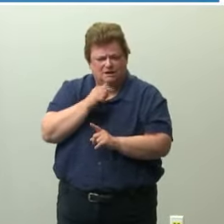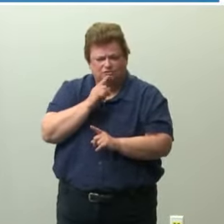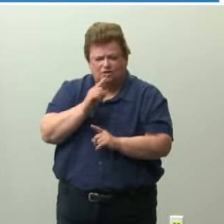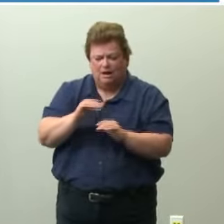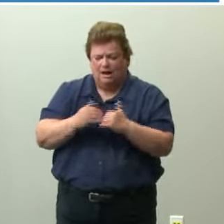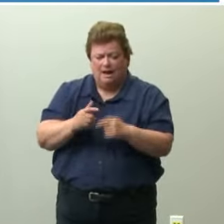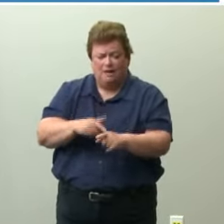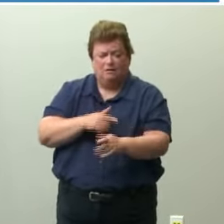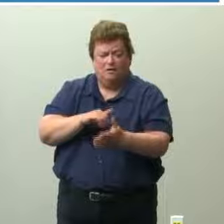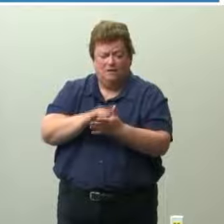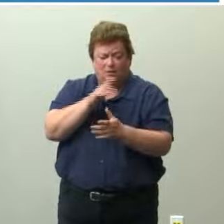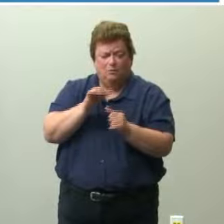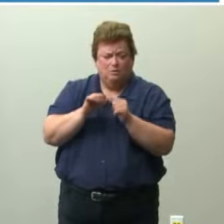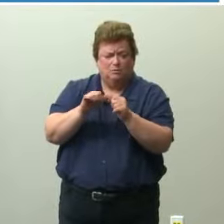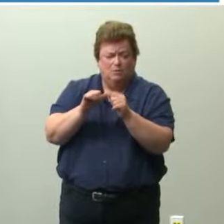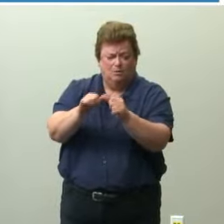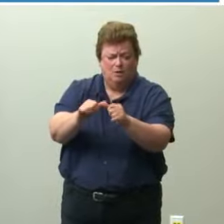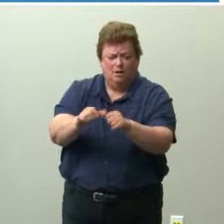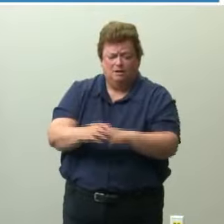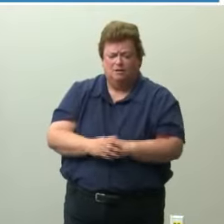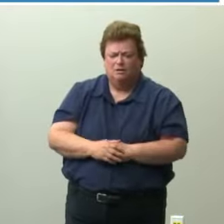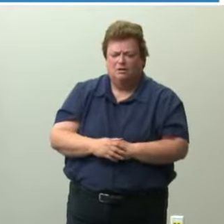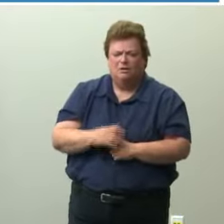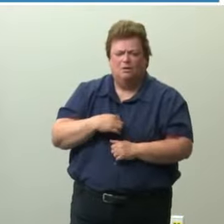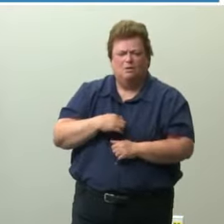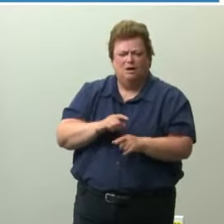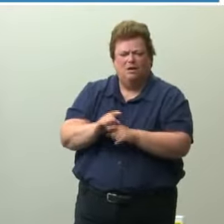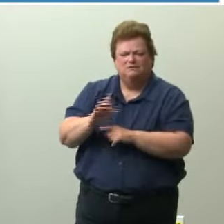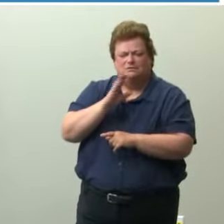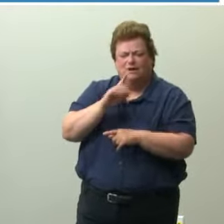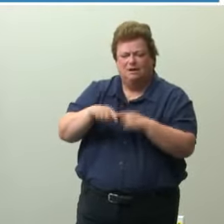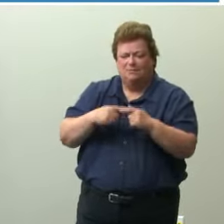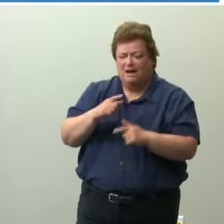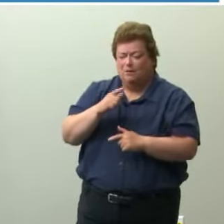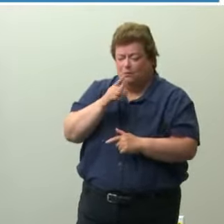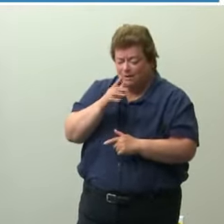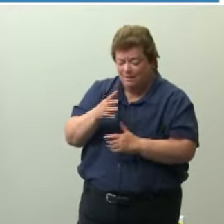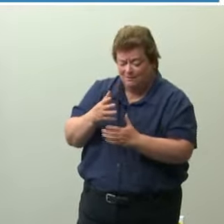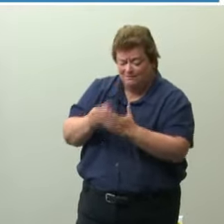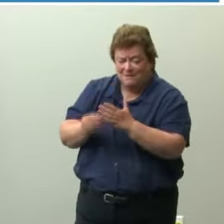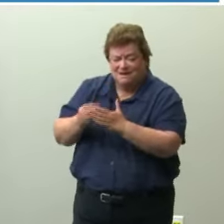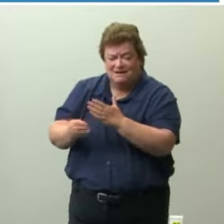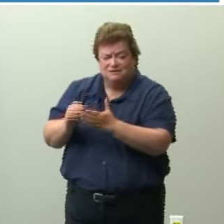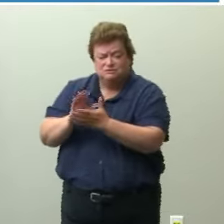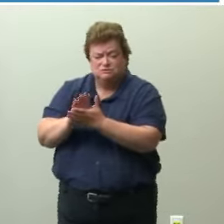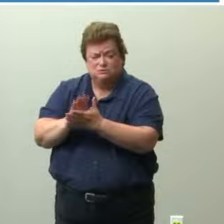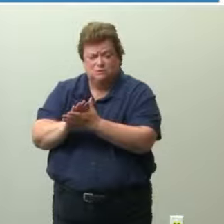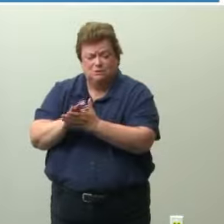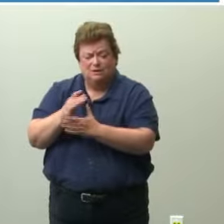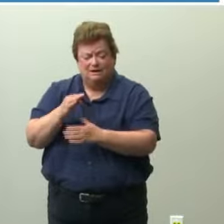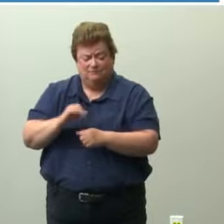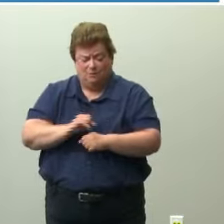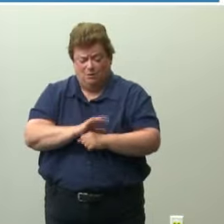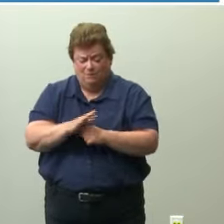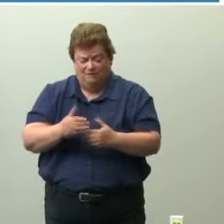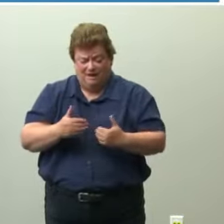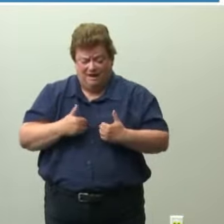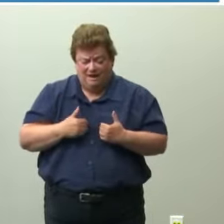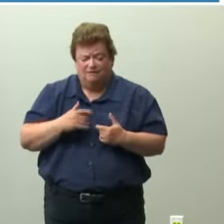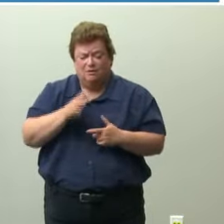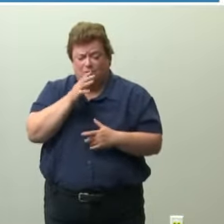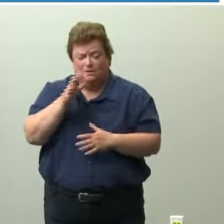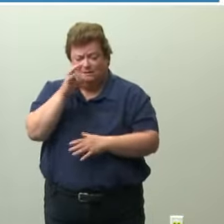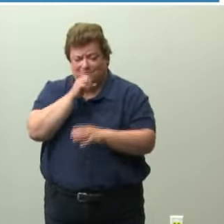those things will go on. We're also talking about missing school. Kids who get infected with COVID-19, the virus that causes COVID-19, will